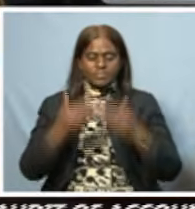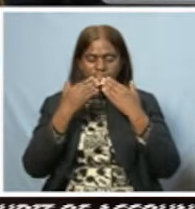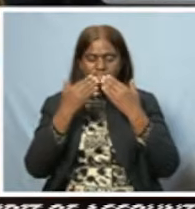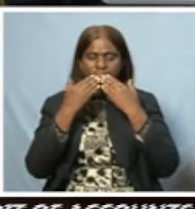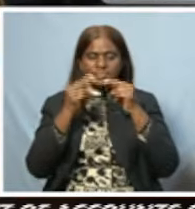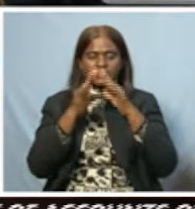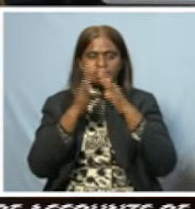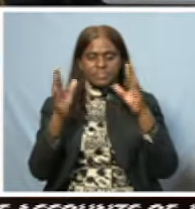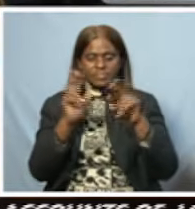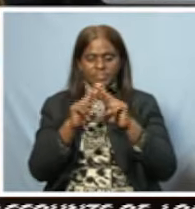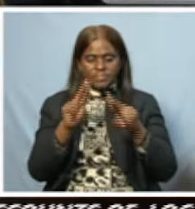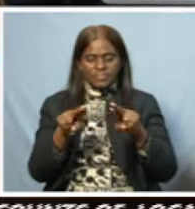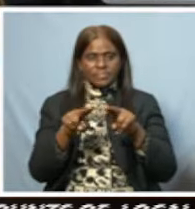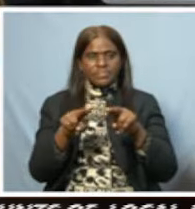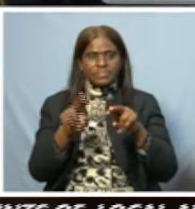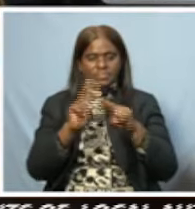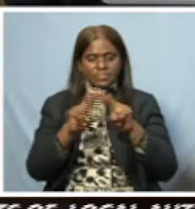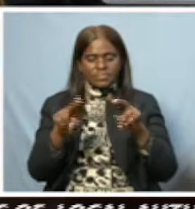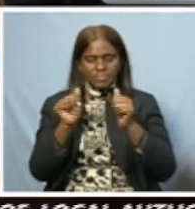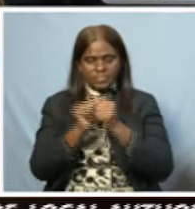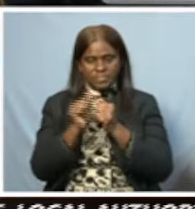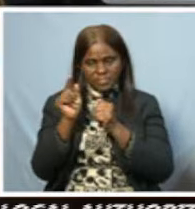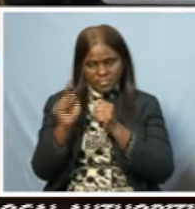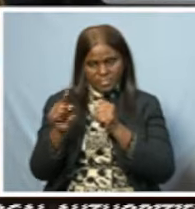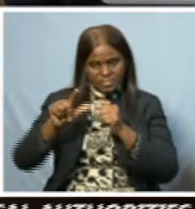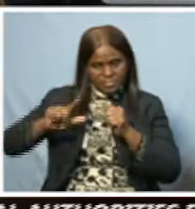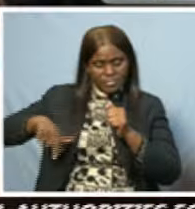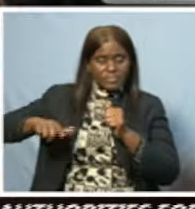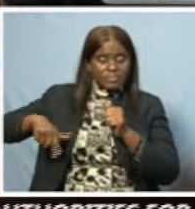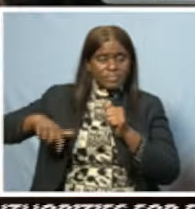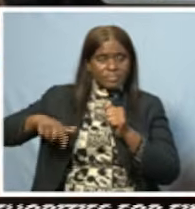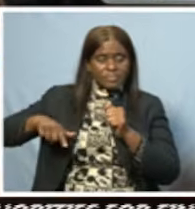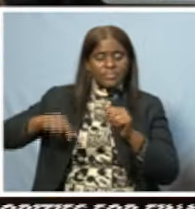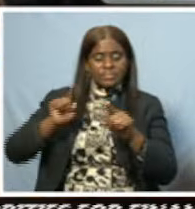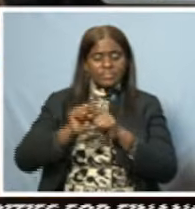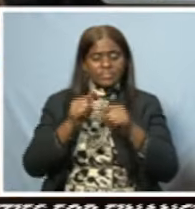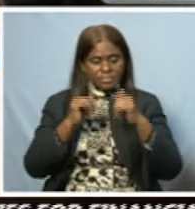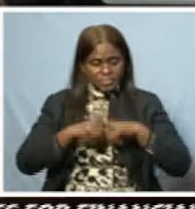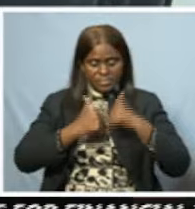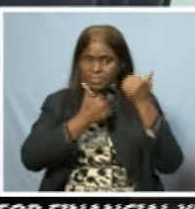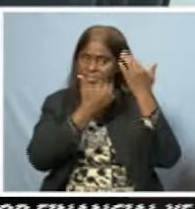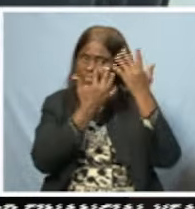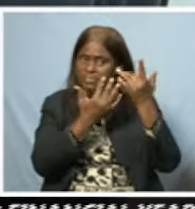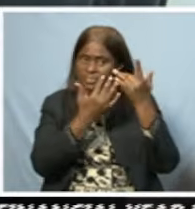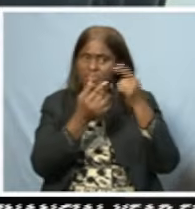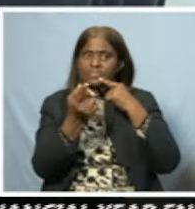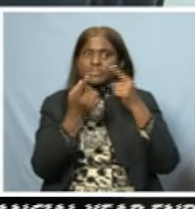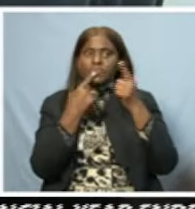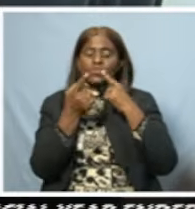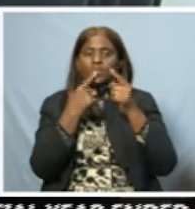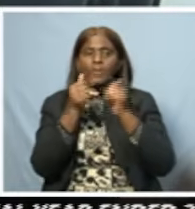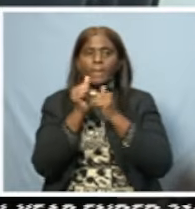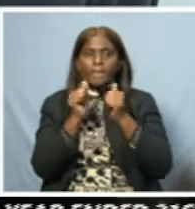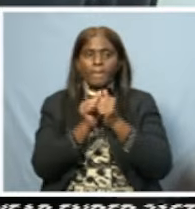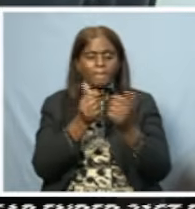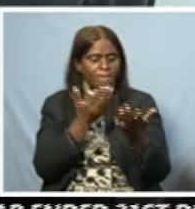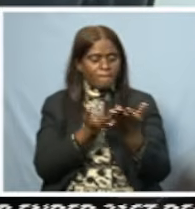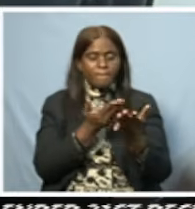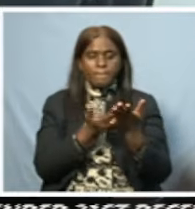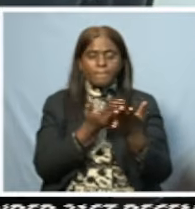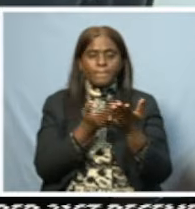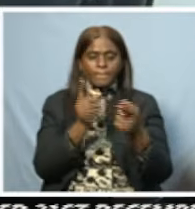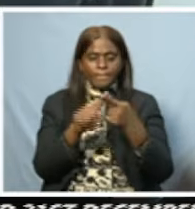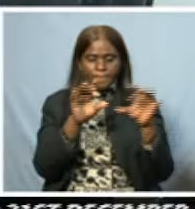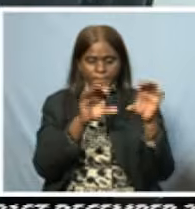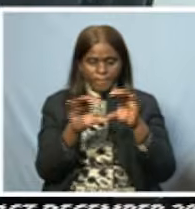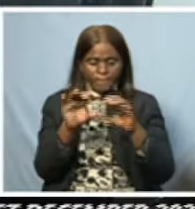needed, and that saving our as well as matters in time, which surrounding procurement. The dumping site, all the is